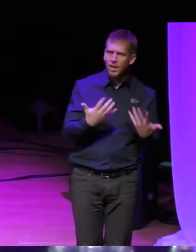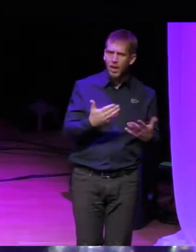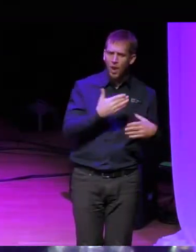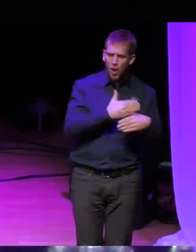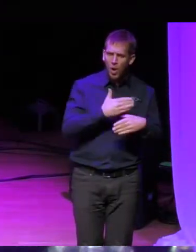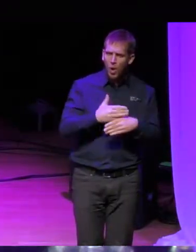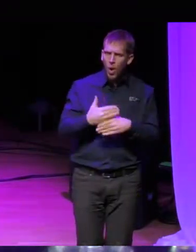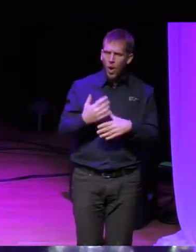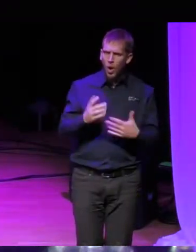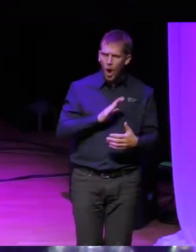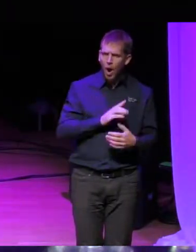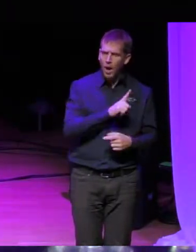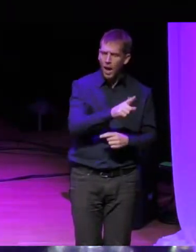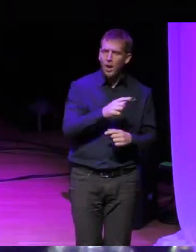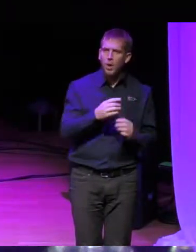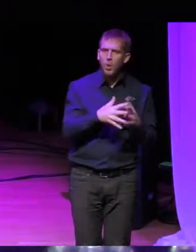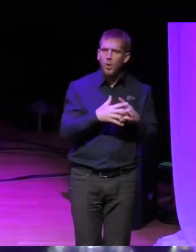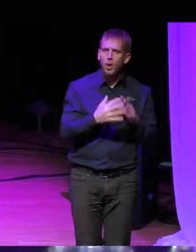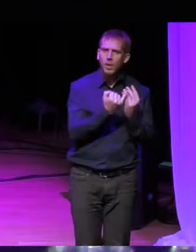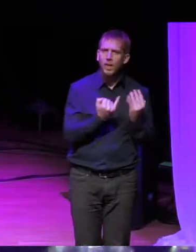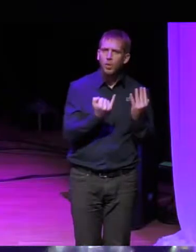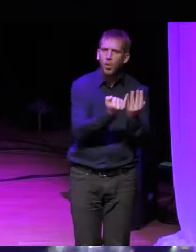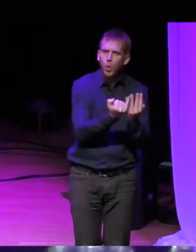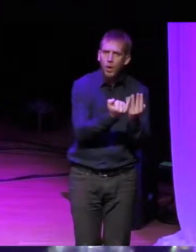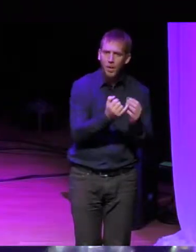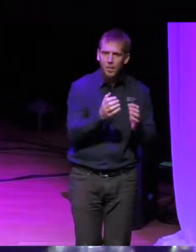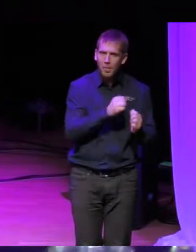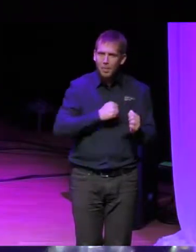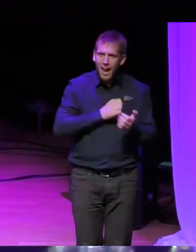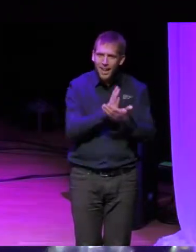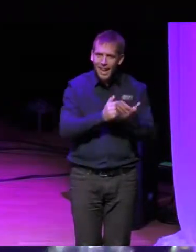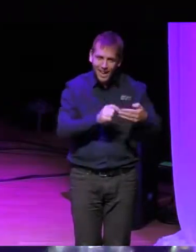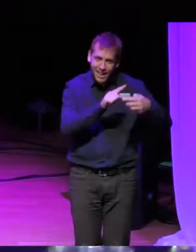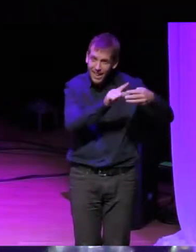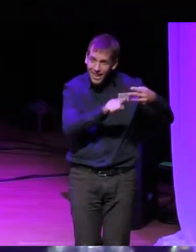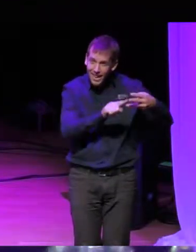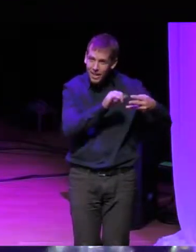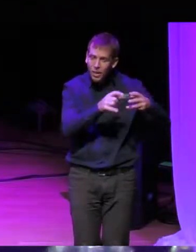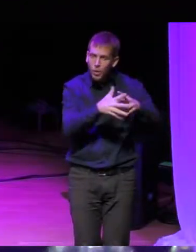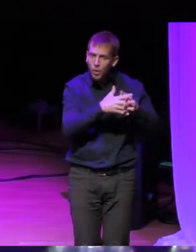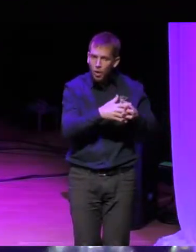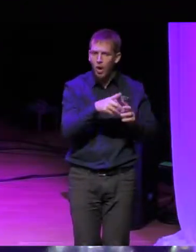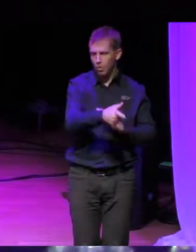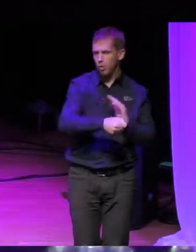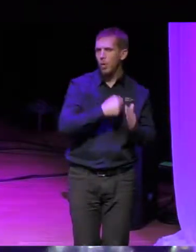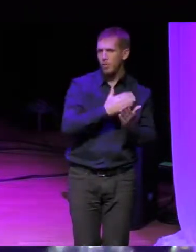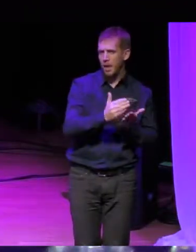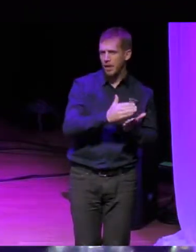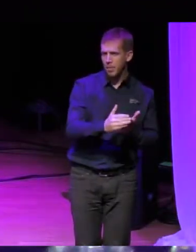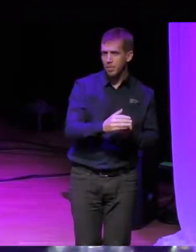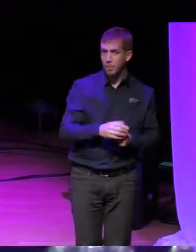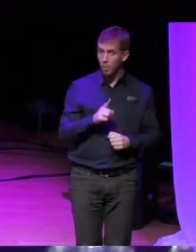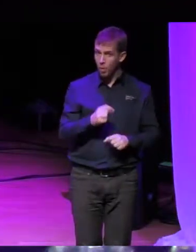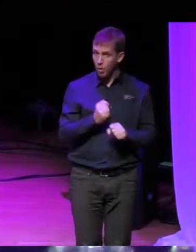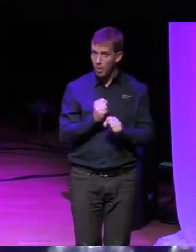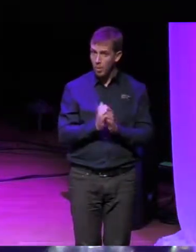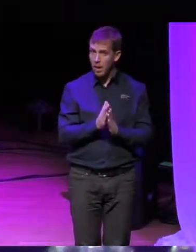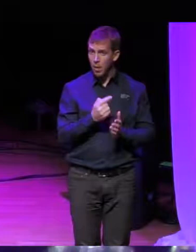Constitution plays in politics and laws in the US, and then present some of the cases she has been working on,